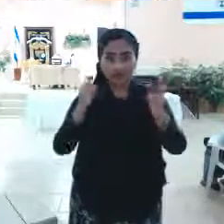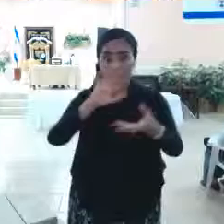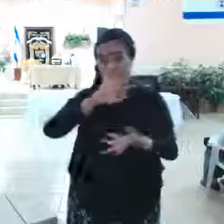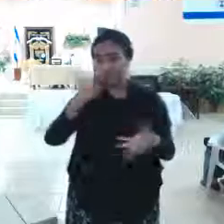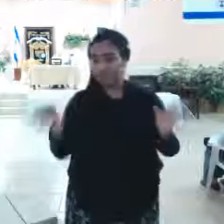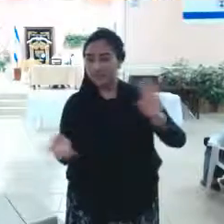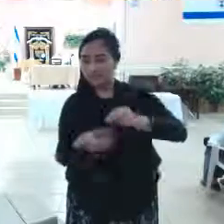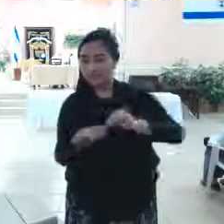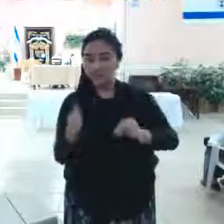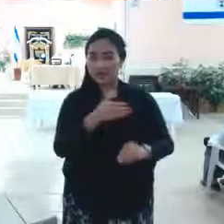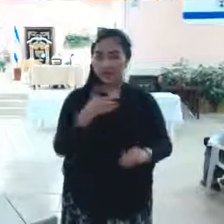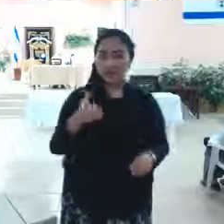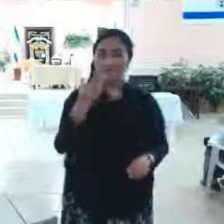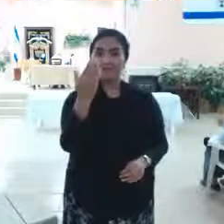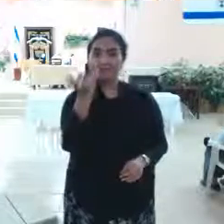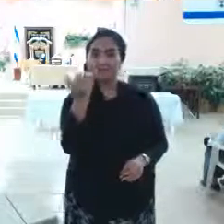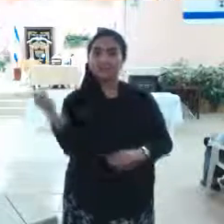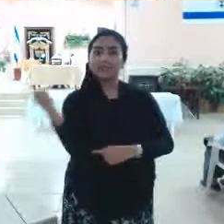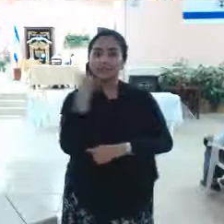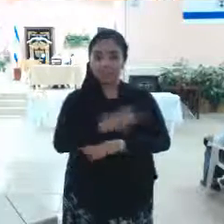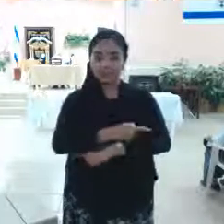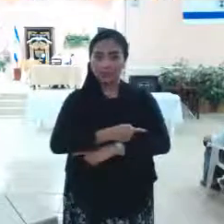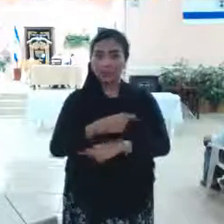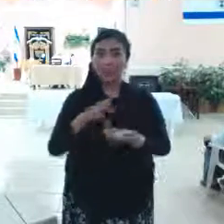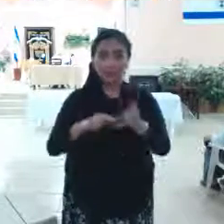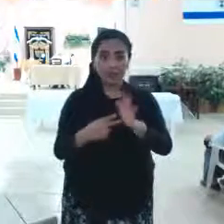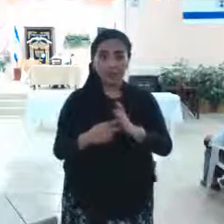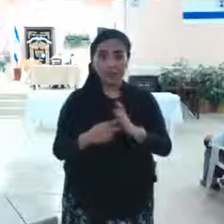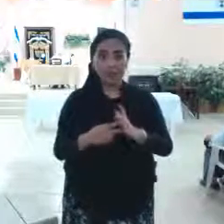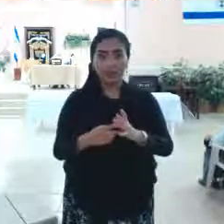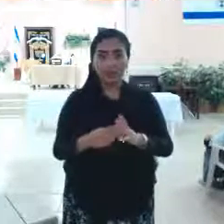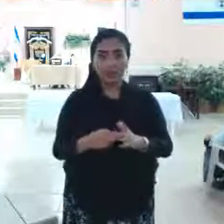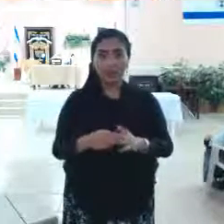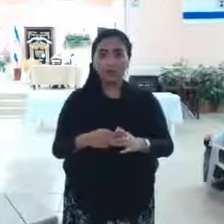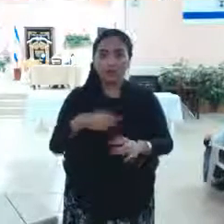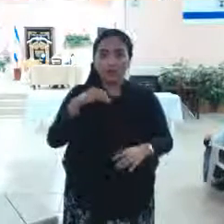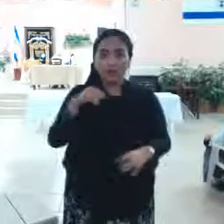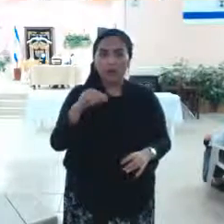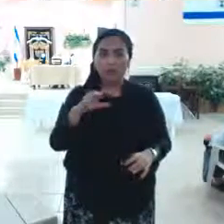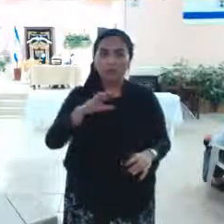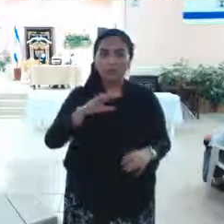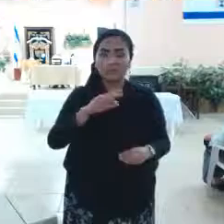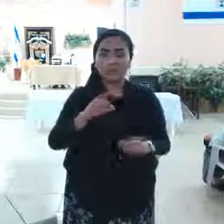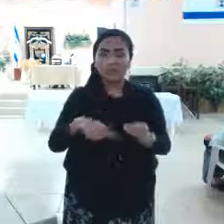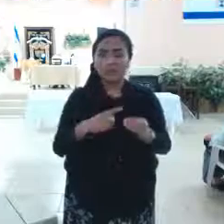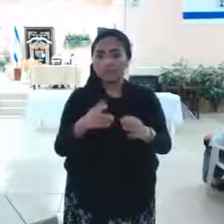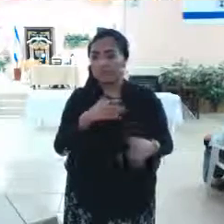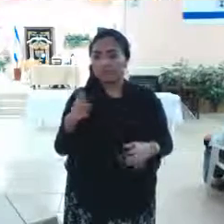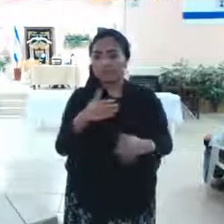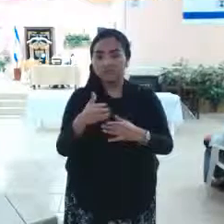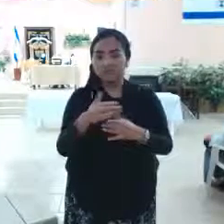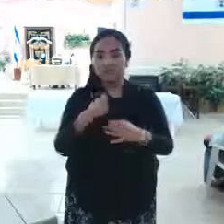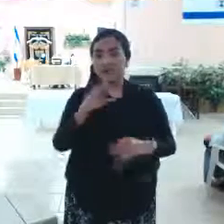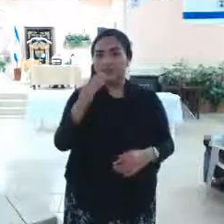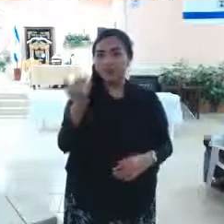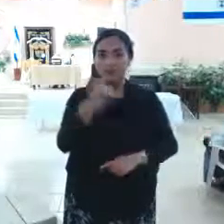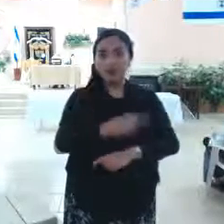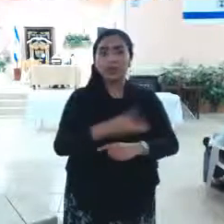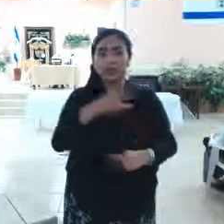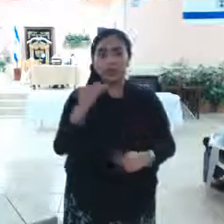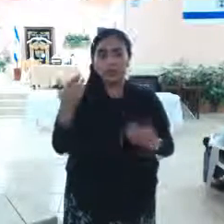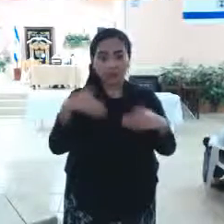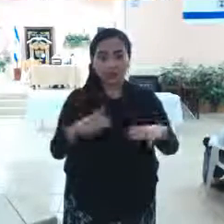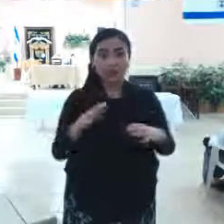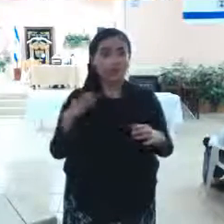feast then lasted 15 days. It's practically 15 days. And